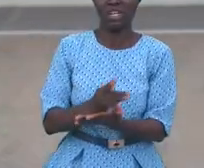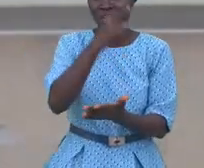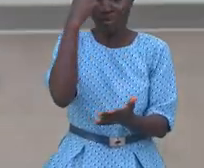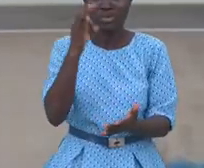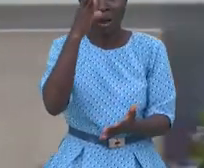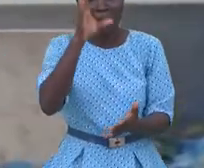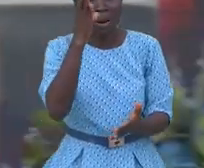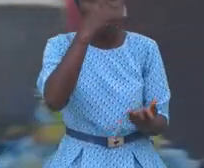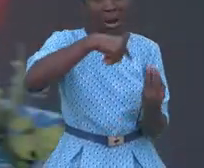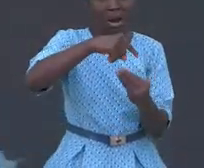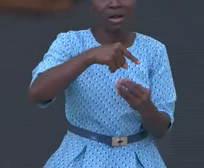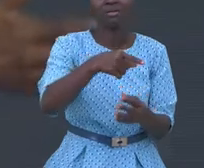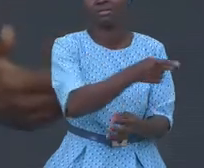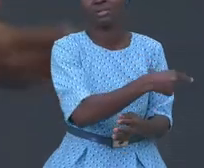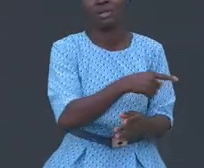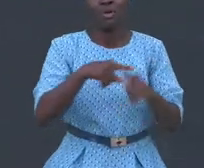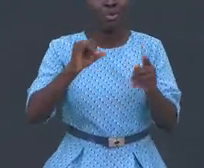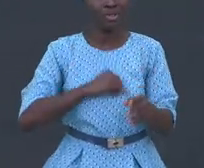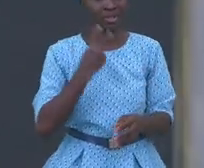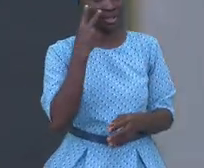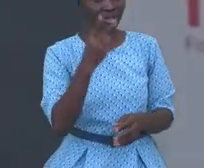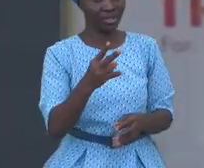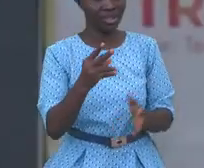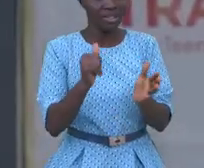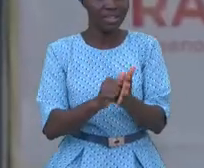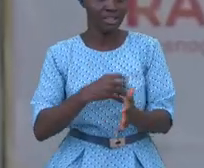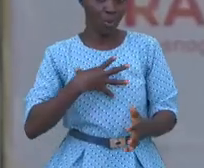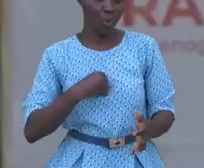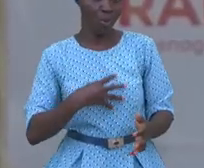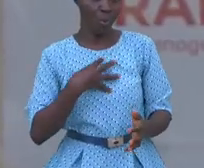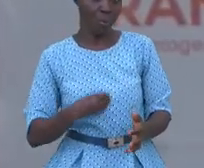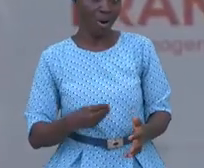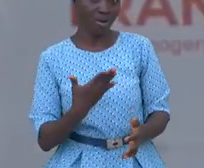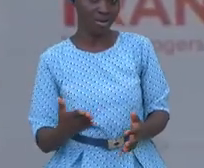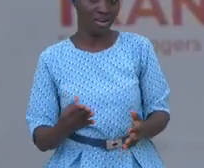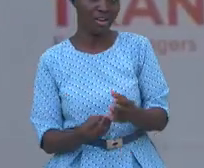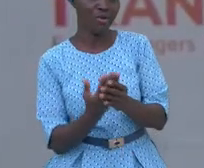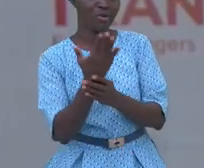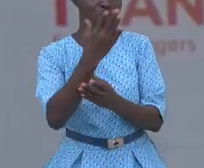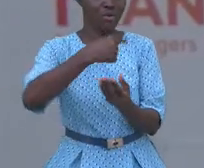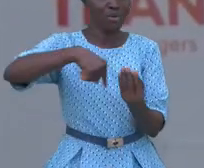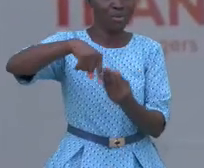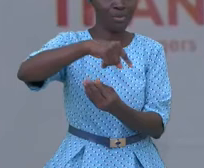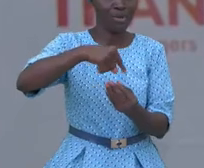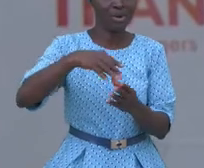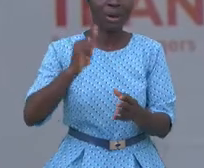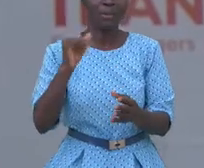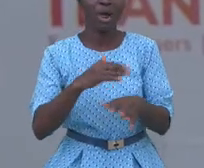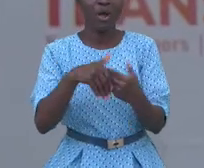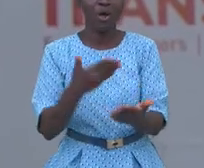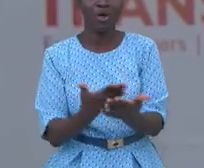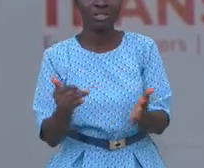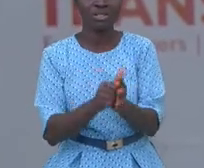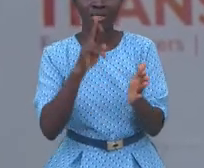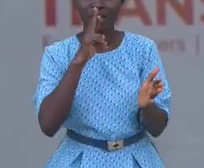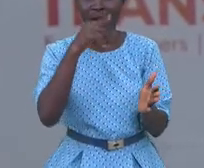that white lily growing up and surrounded by all things that are black and